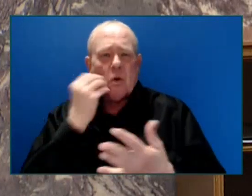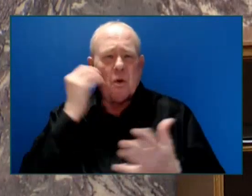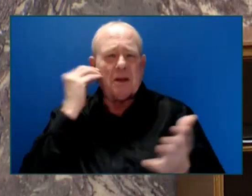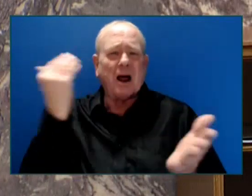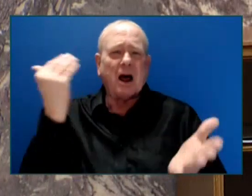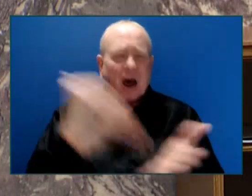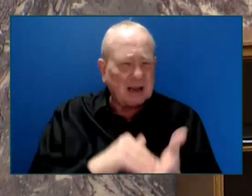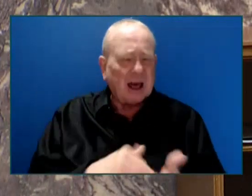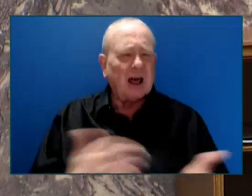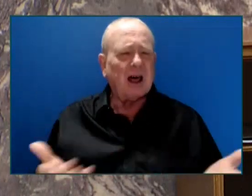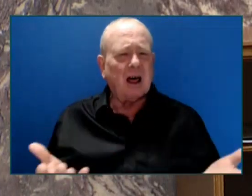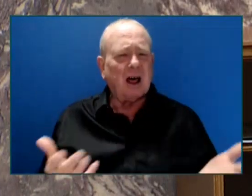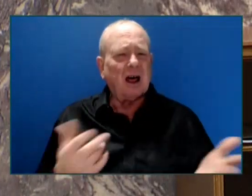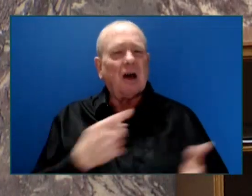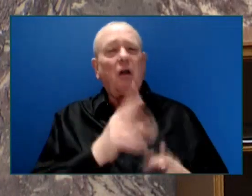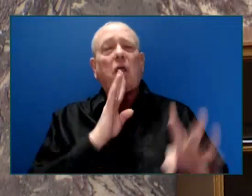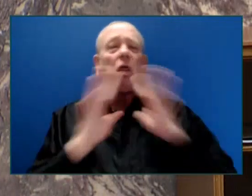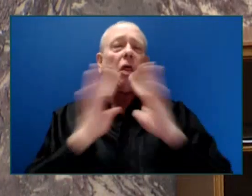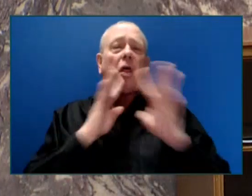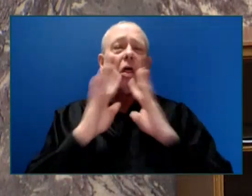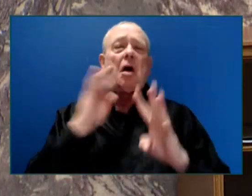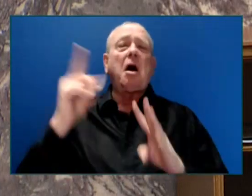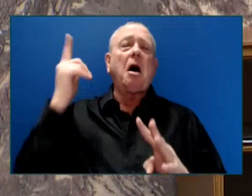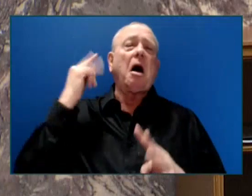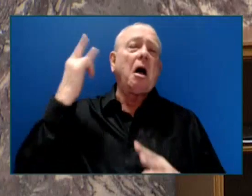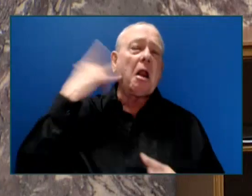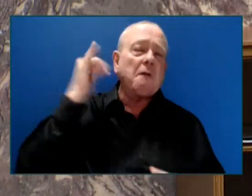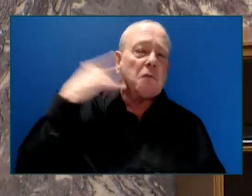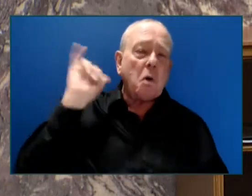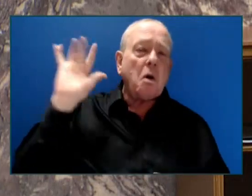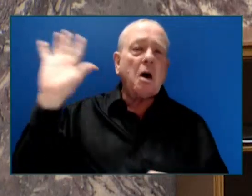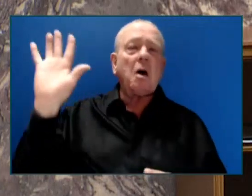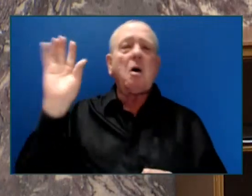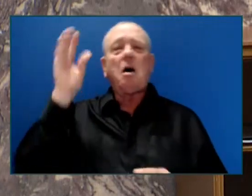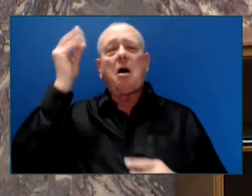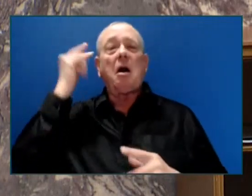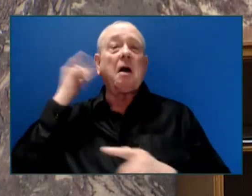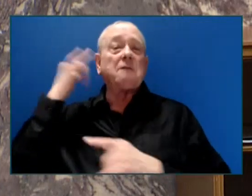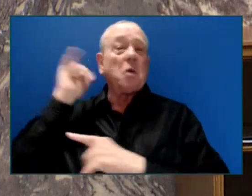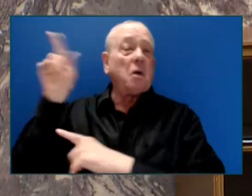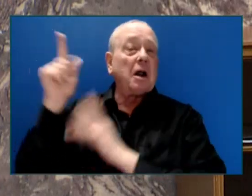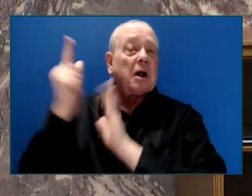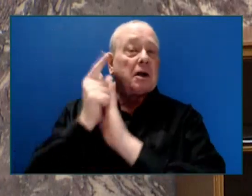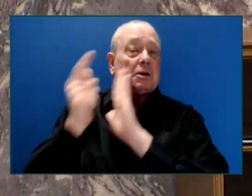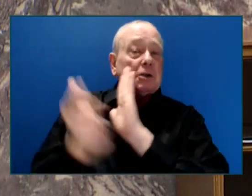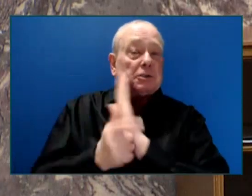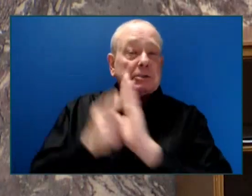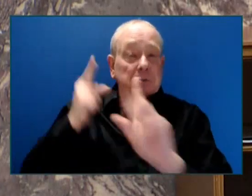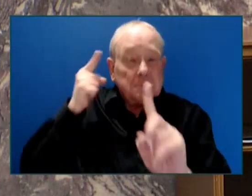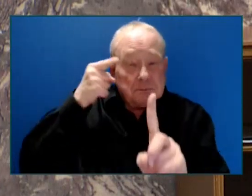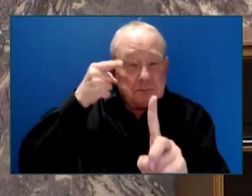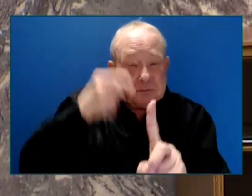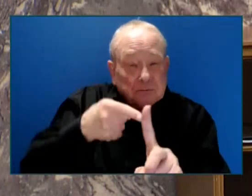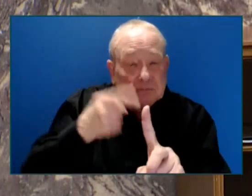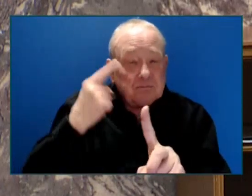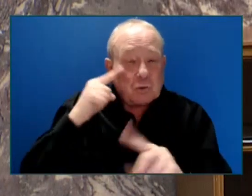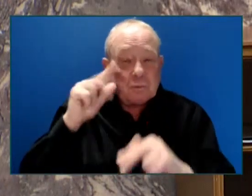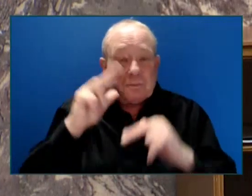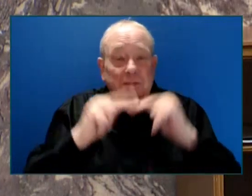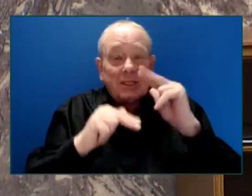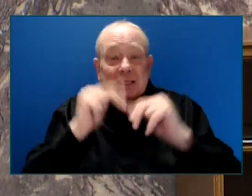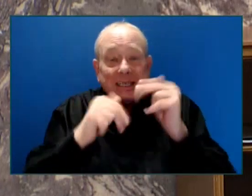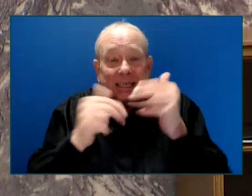happening with California. Well, I'll tell you, California's legislation targeted development around transit corridors and